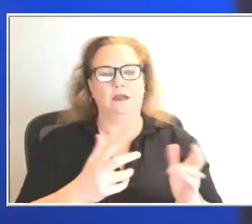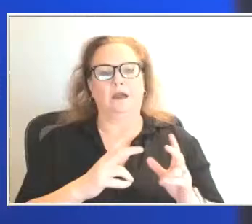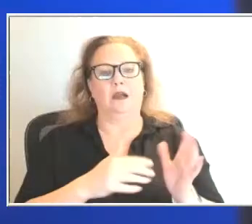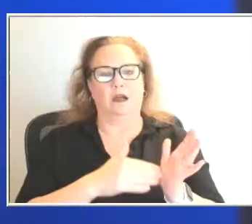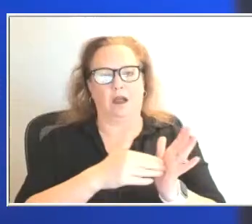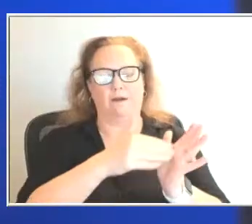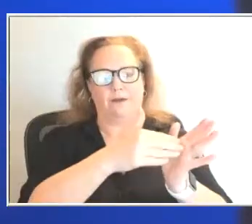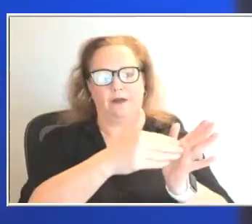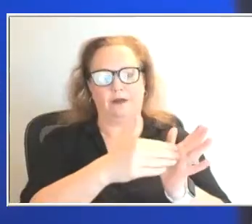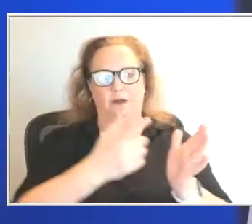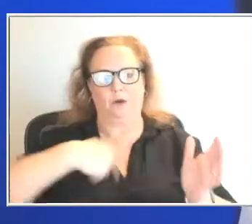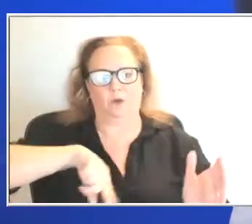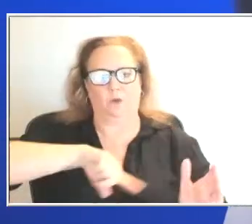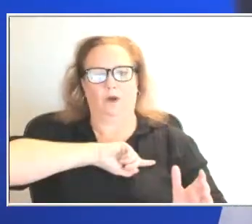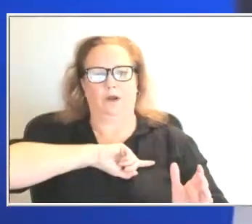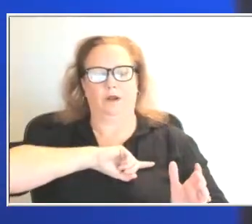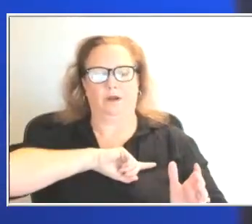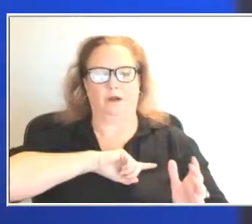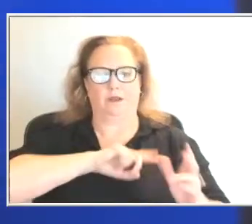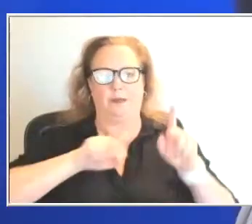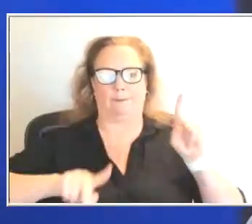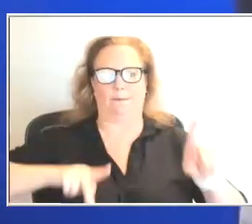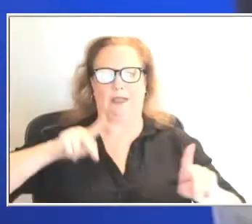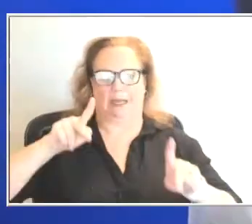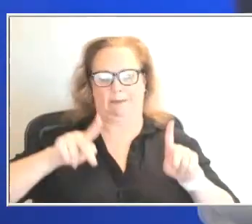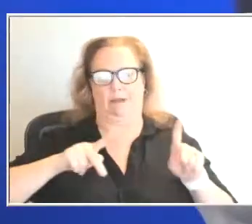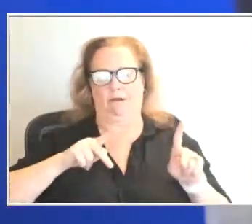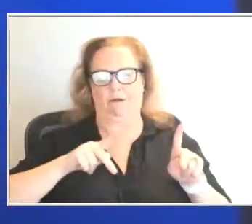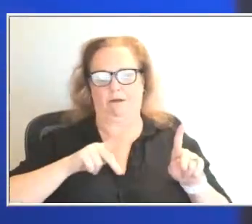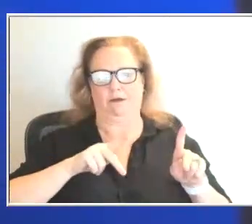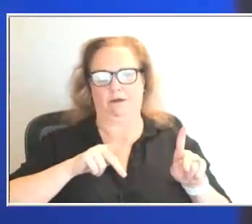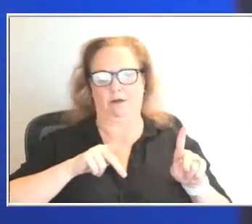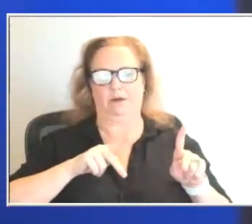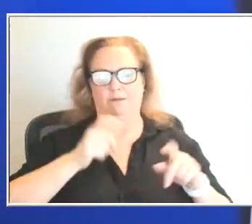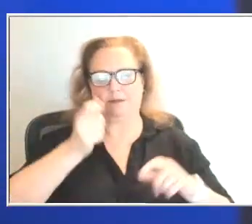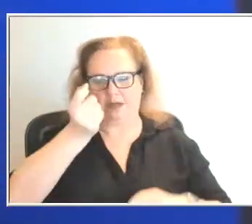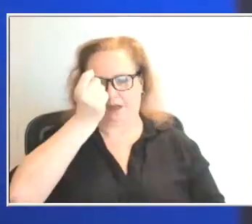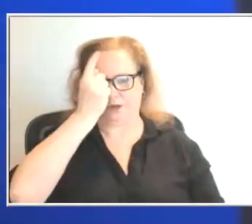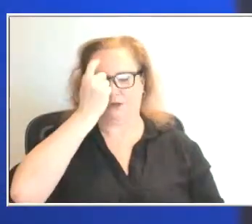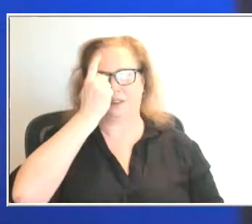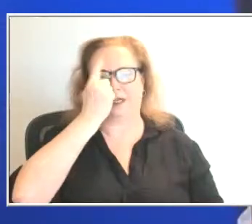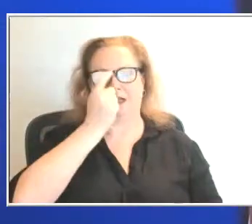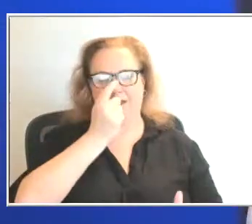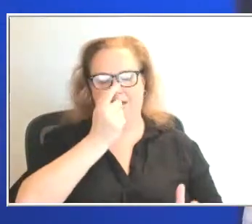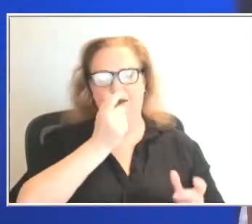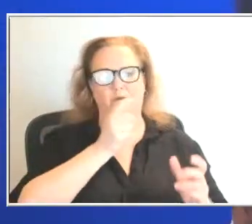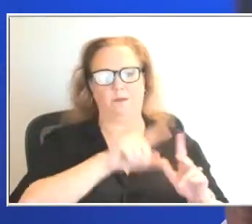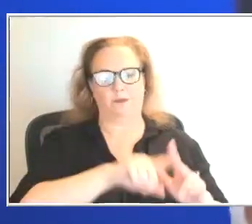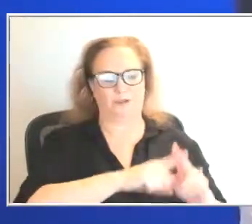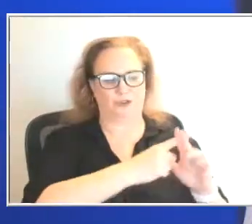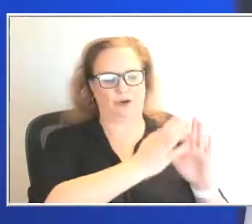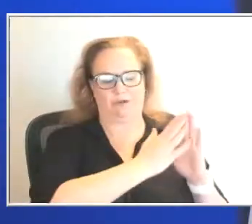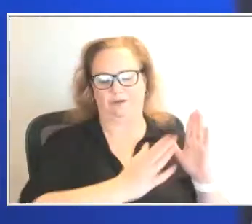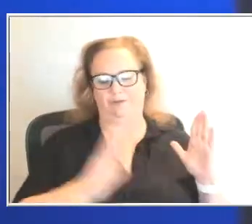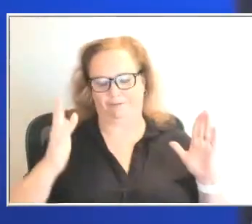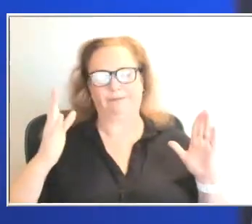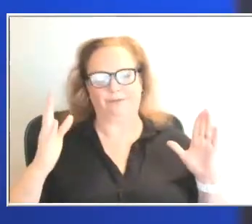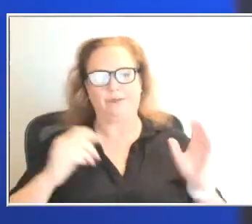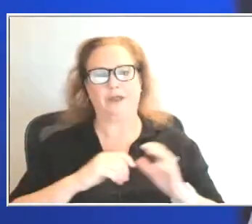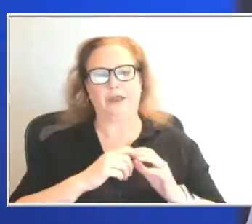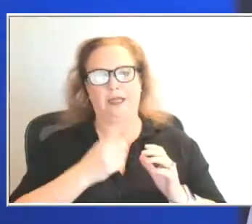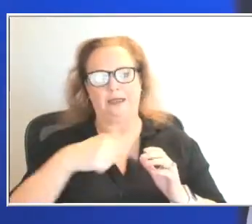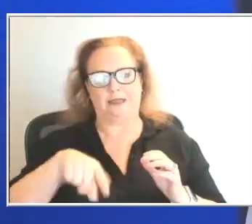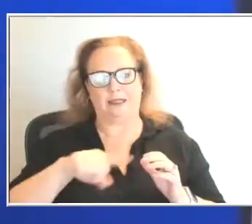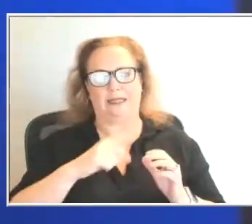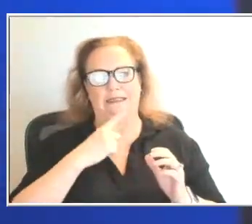we are the people that hold the understanding from moment to moment, from encounter to encounter. And they're the ones, they'll